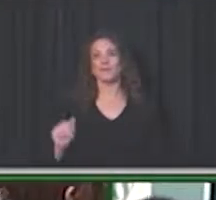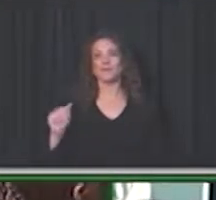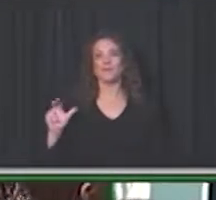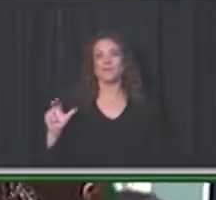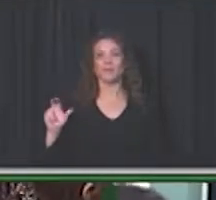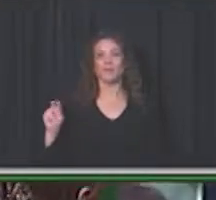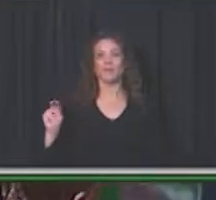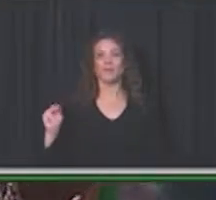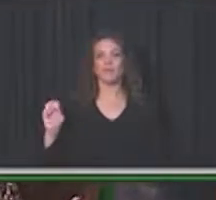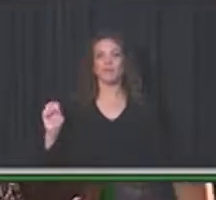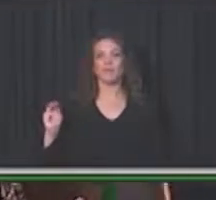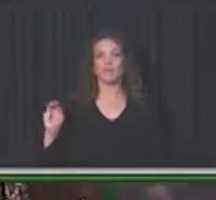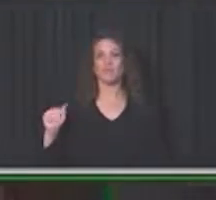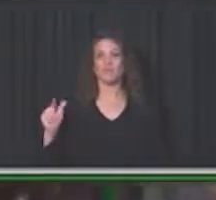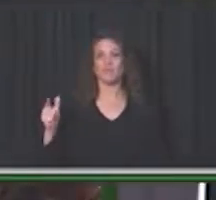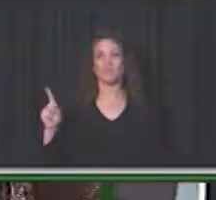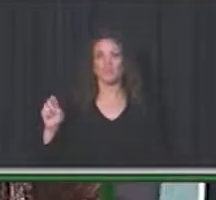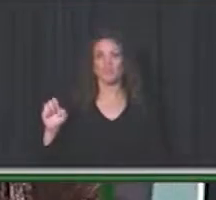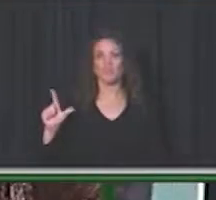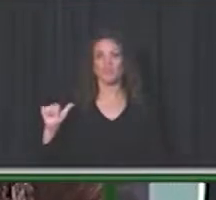Anne Magdalene.